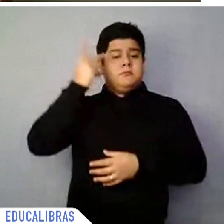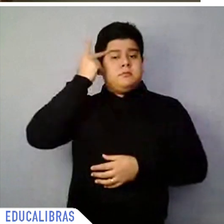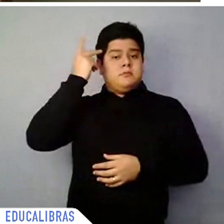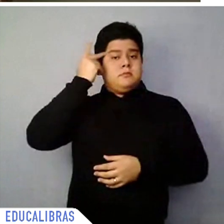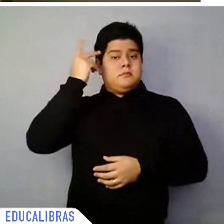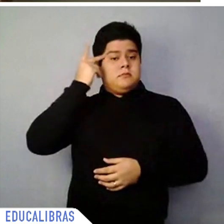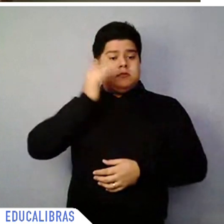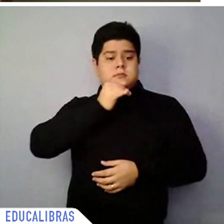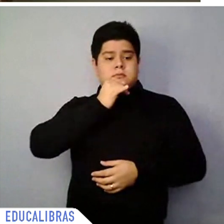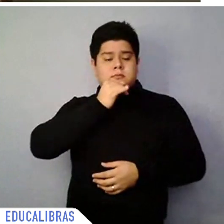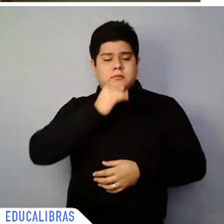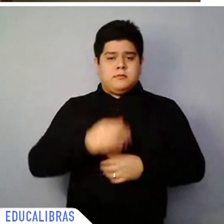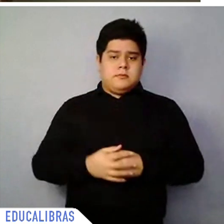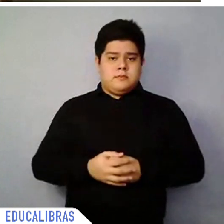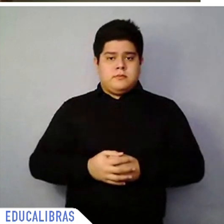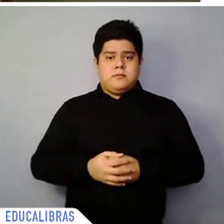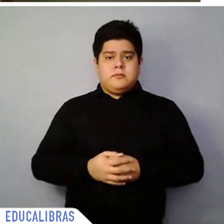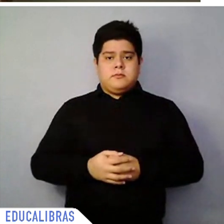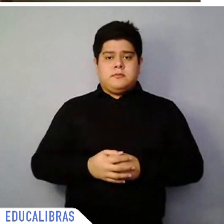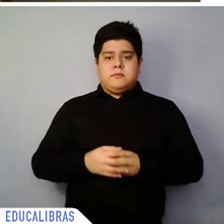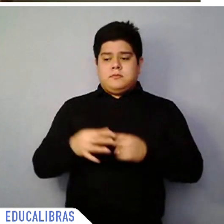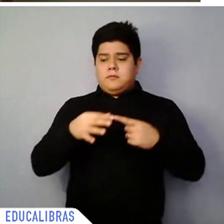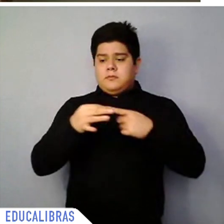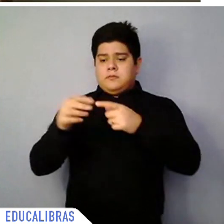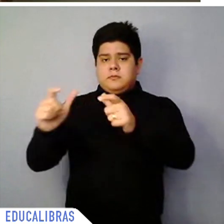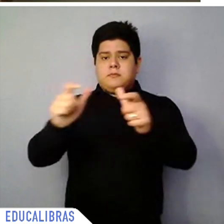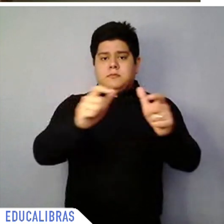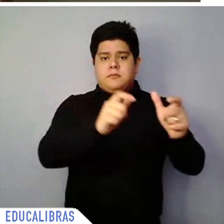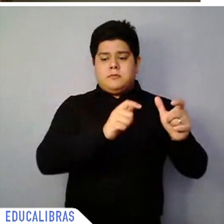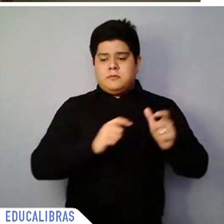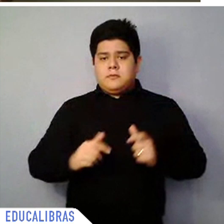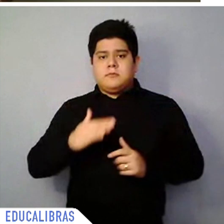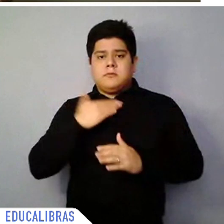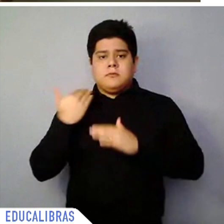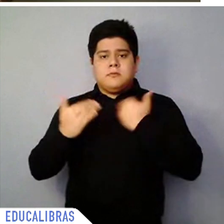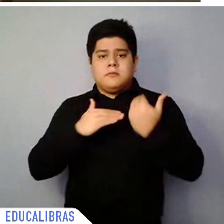utmost importance. In São Paulo, São Paulo city, for example,